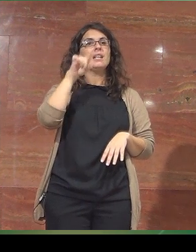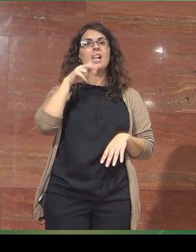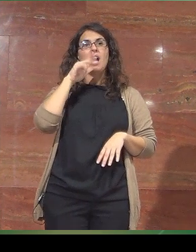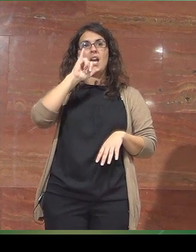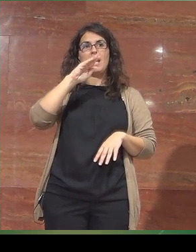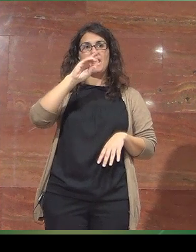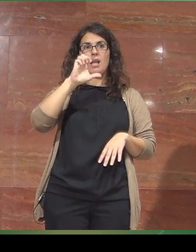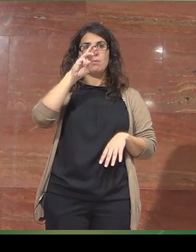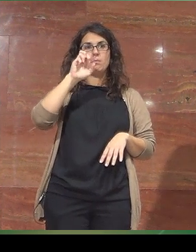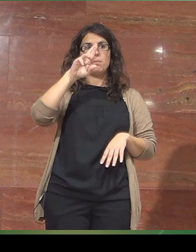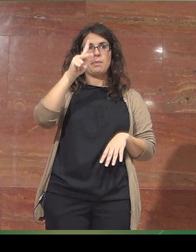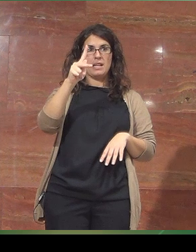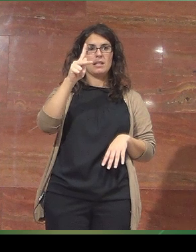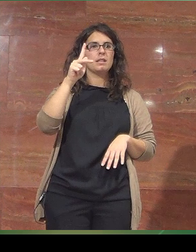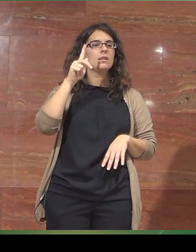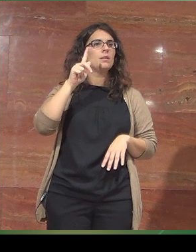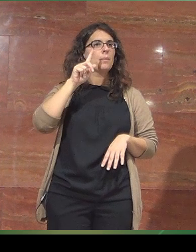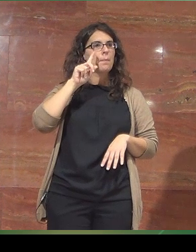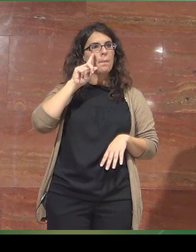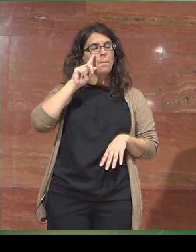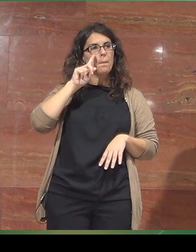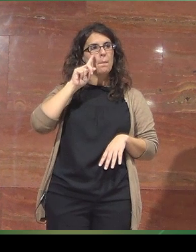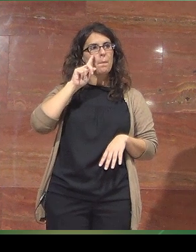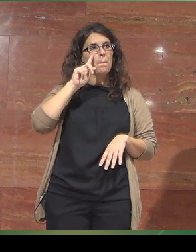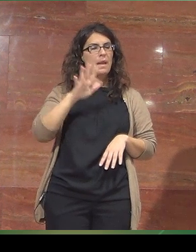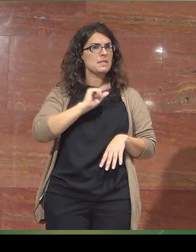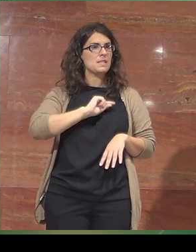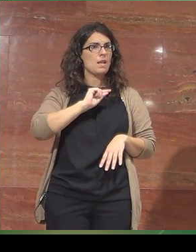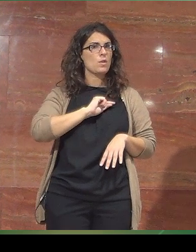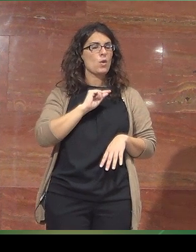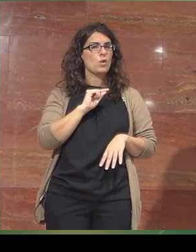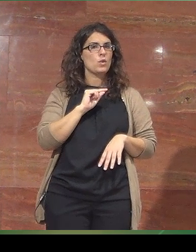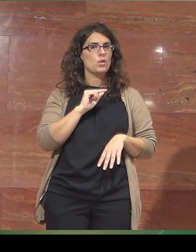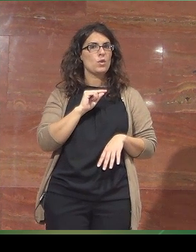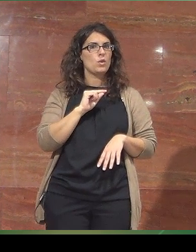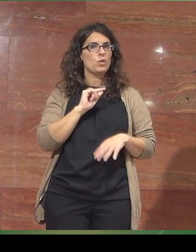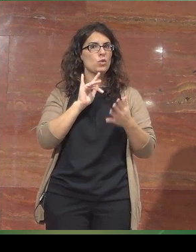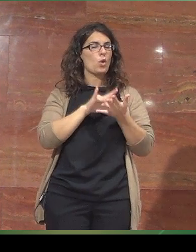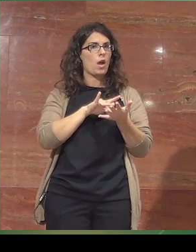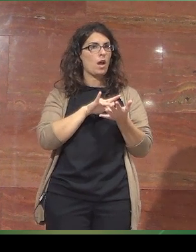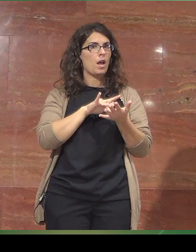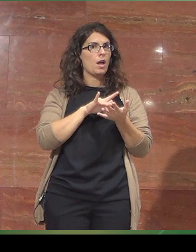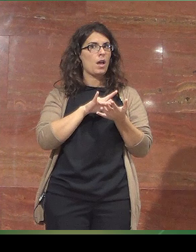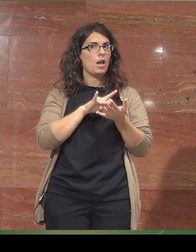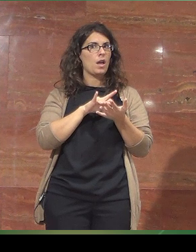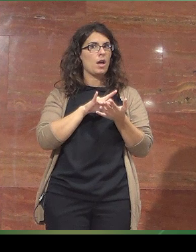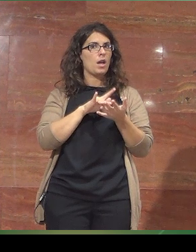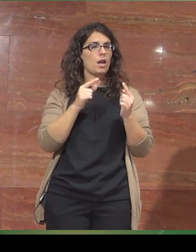right. And one of the key principles in wayfinding is don't make me